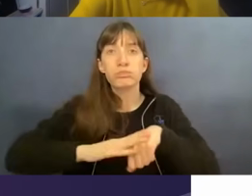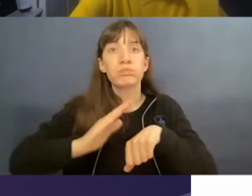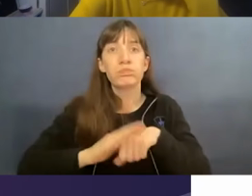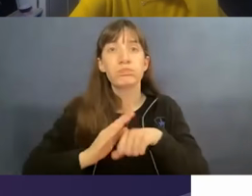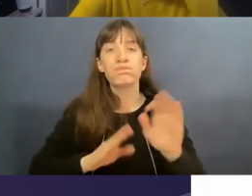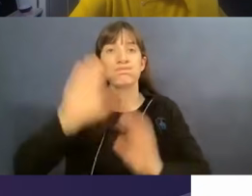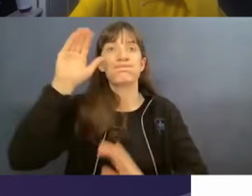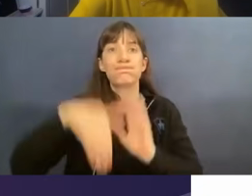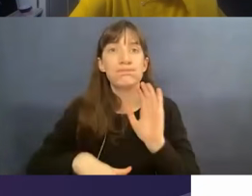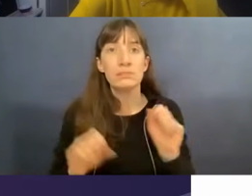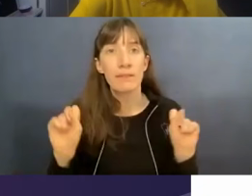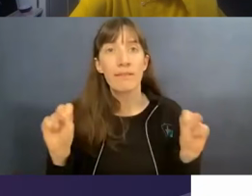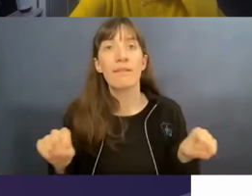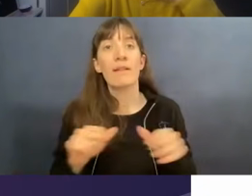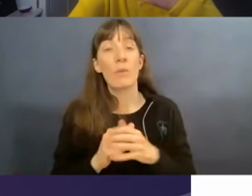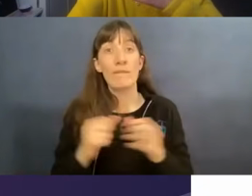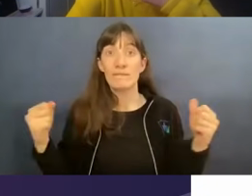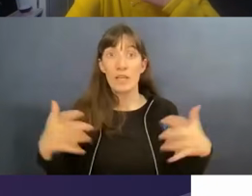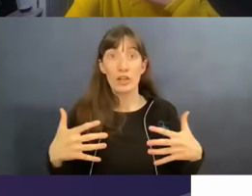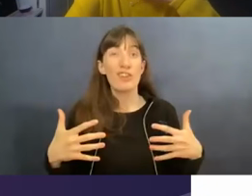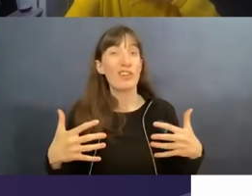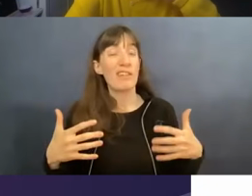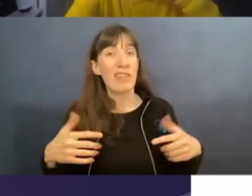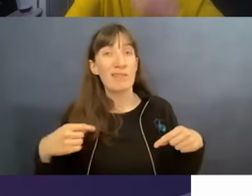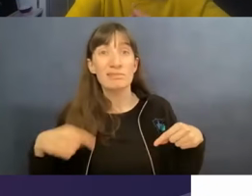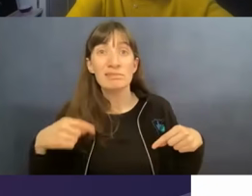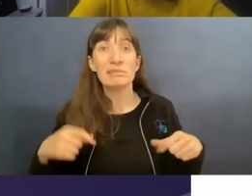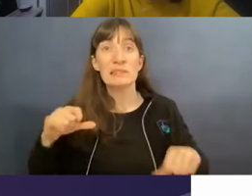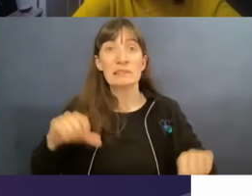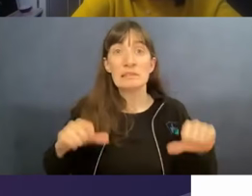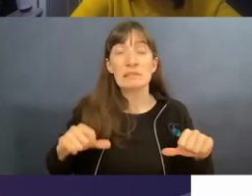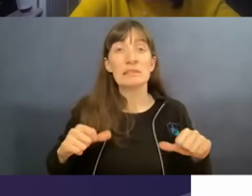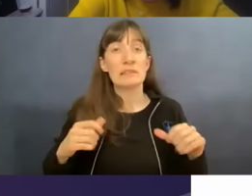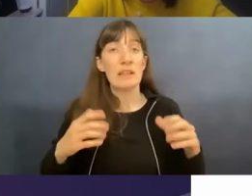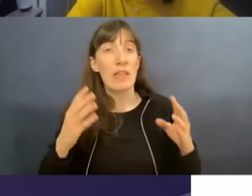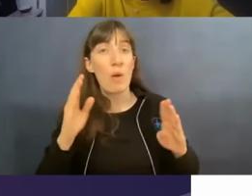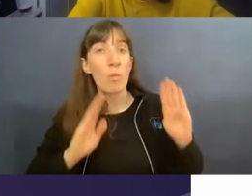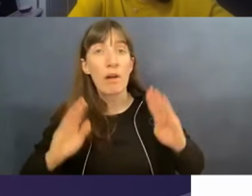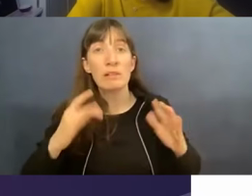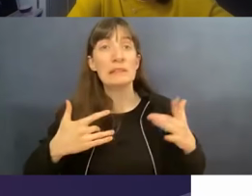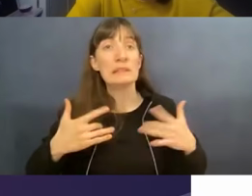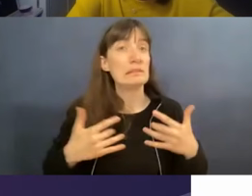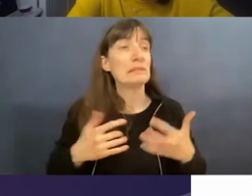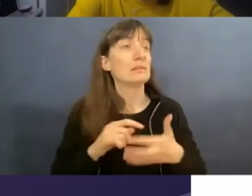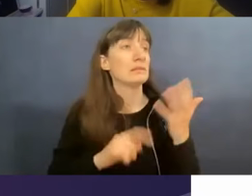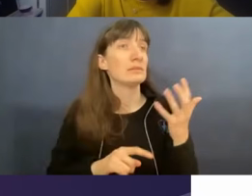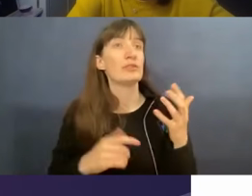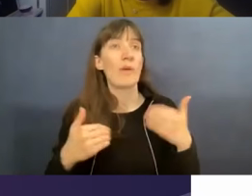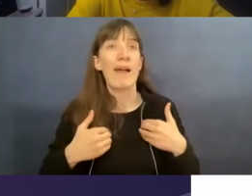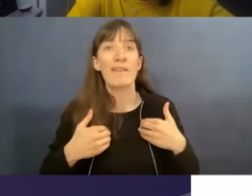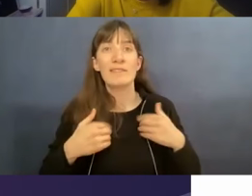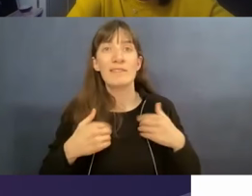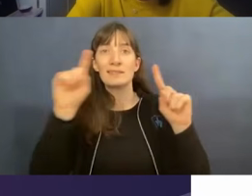fear, that a lot of that worry and fear as well too. And so we have this wheel of emotions, to kind